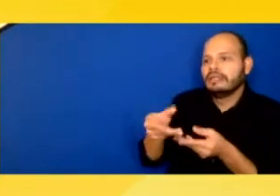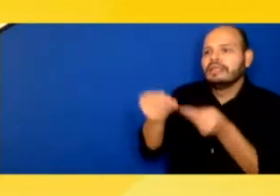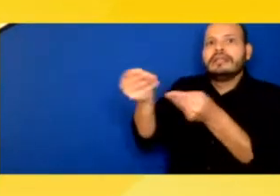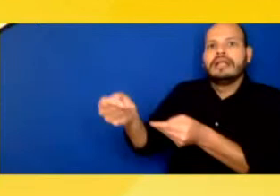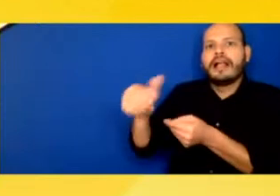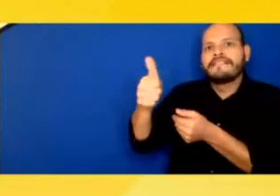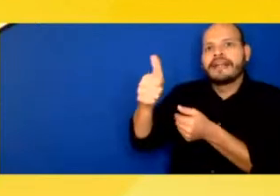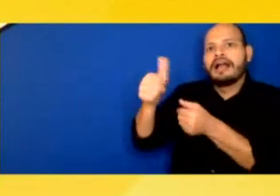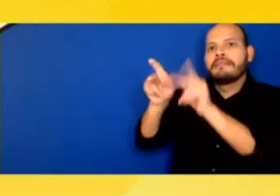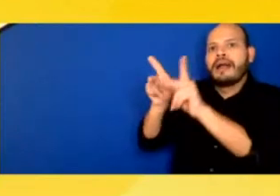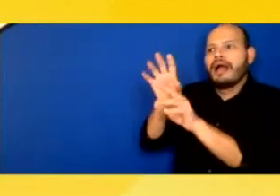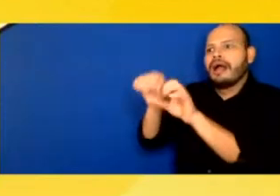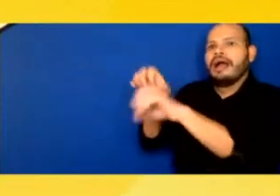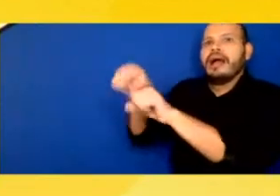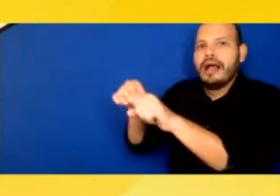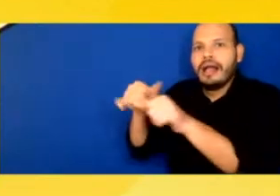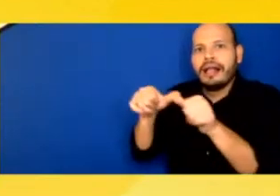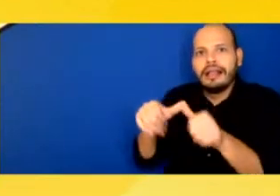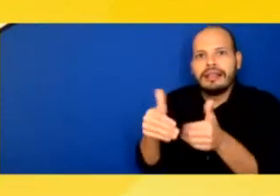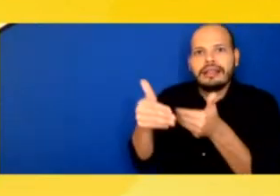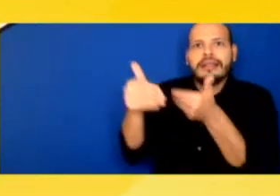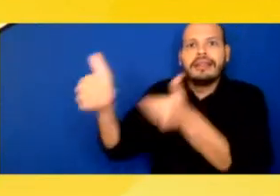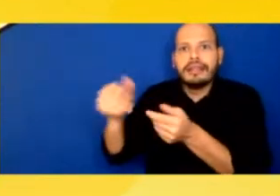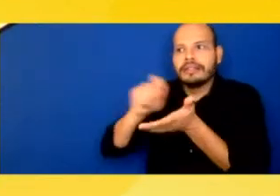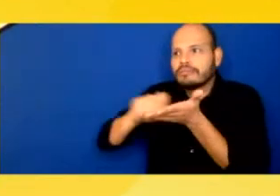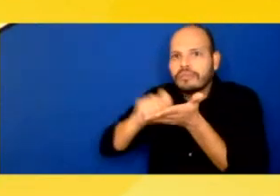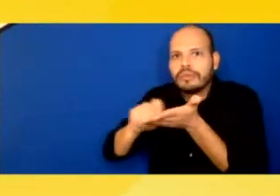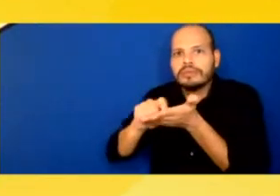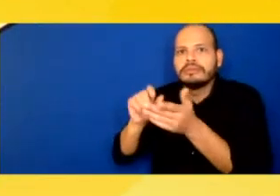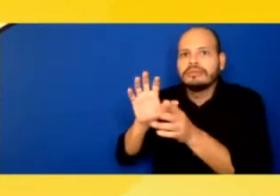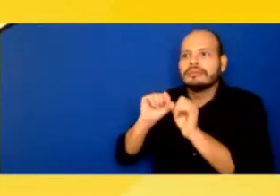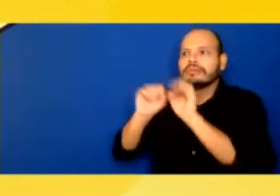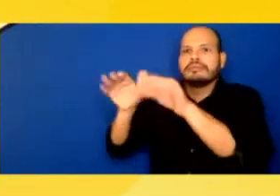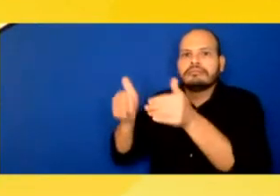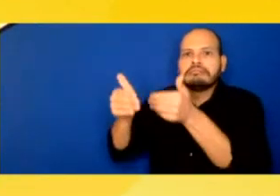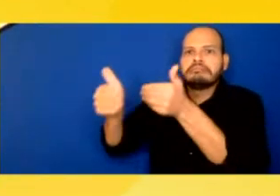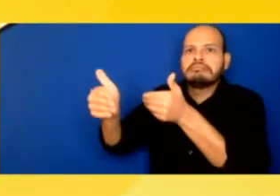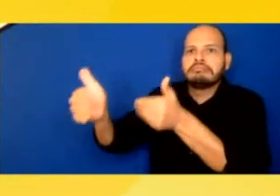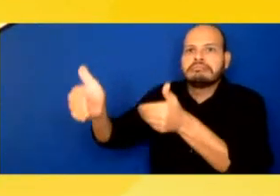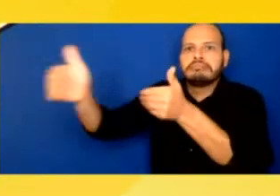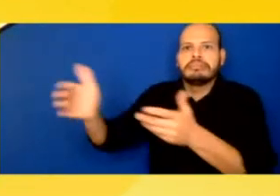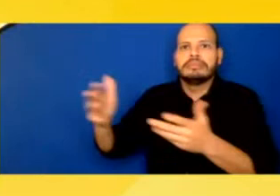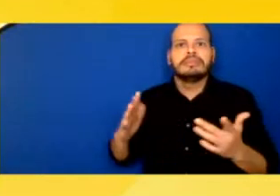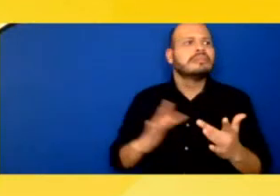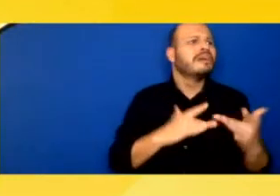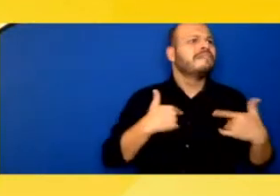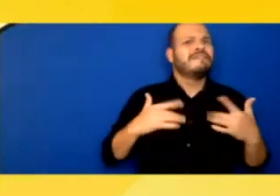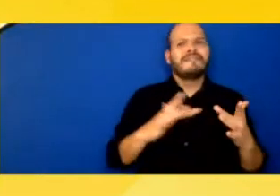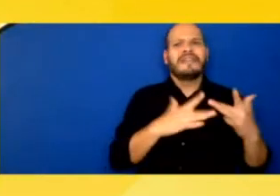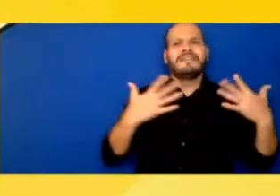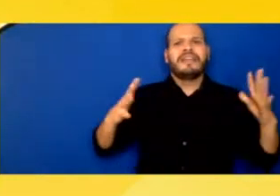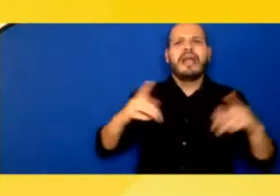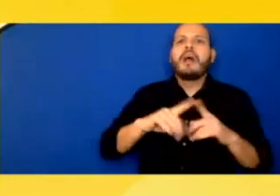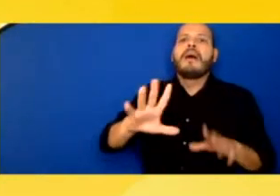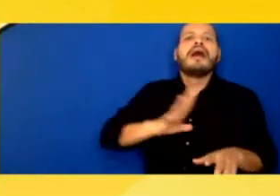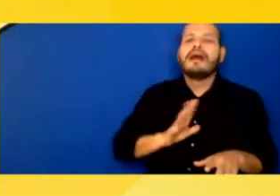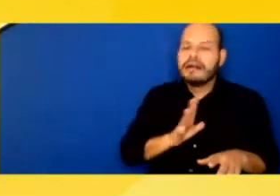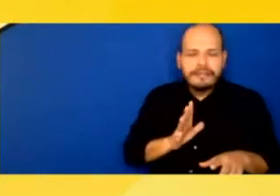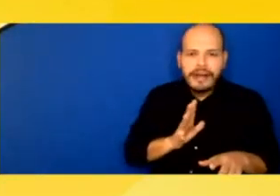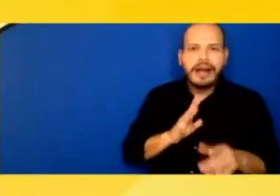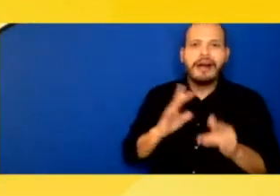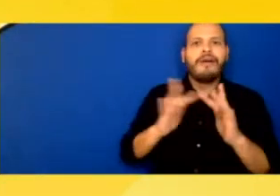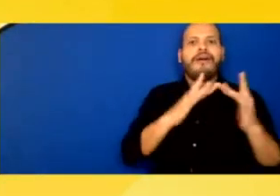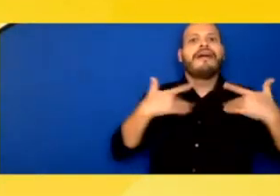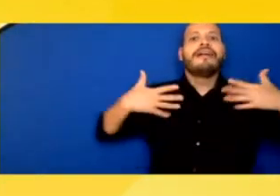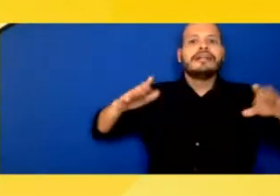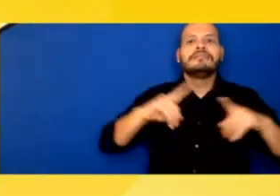And if you're thinking to yourself, oh, I've reached out to everybody, well, guess what? We have a phone and text banking that can get you set up so you can reach